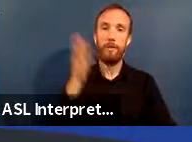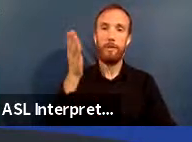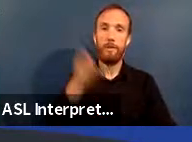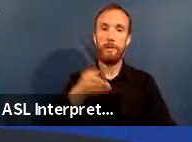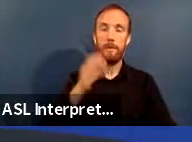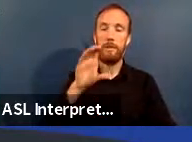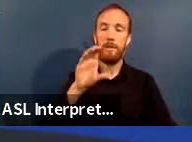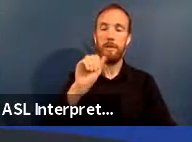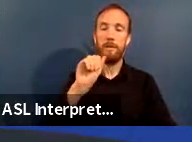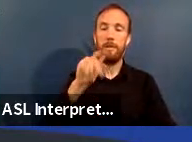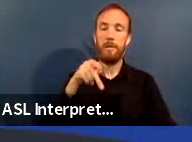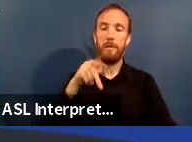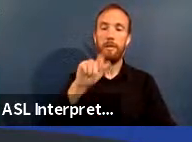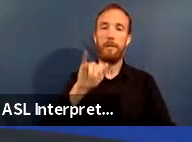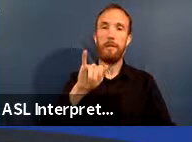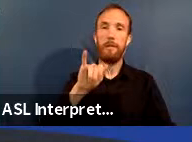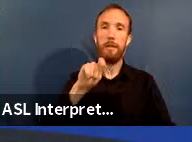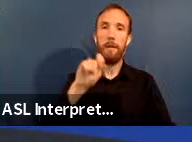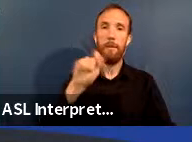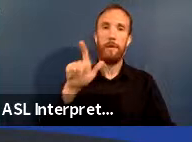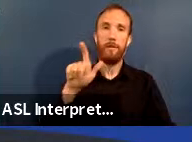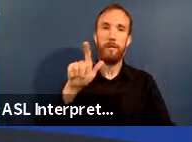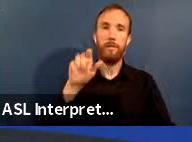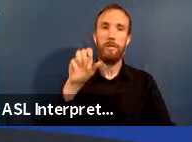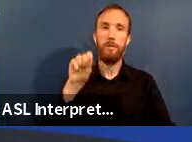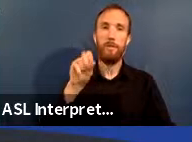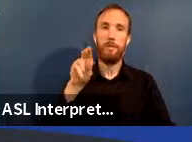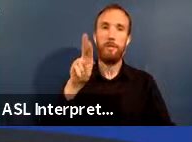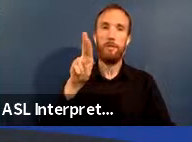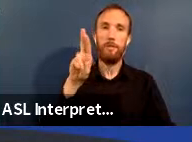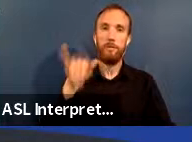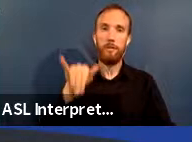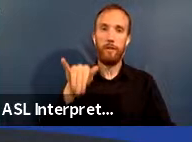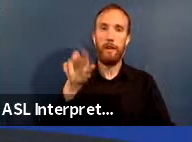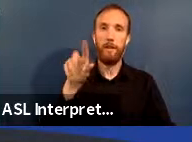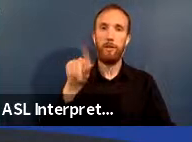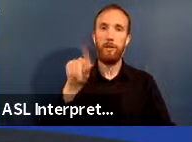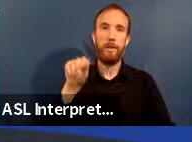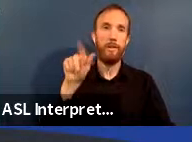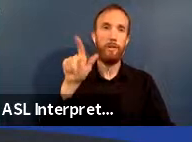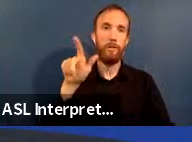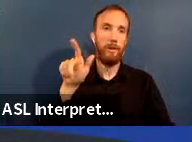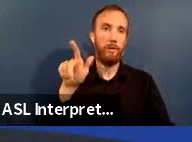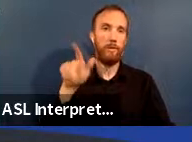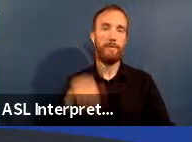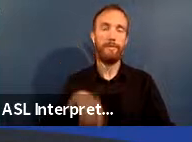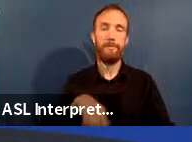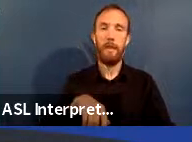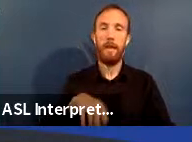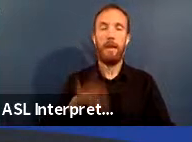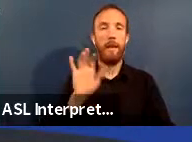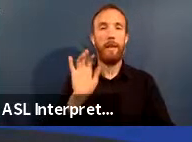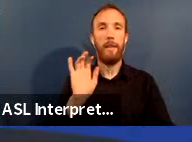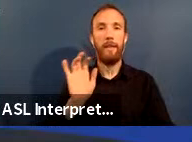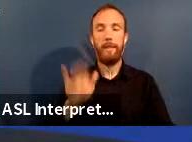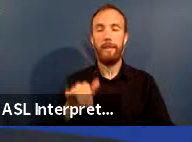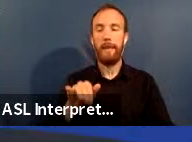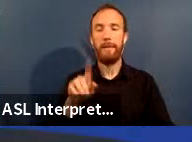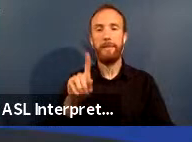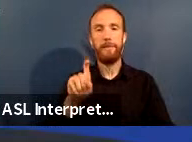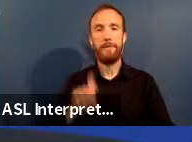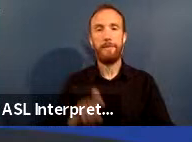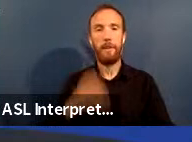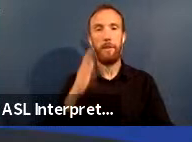cps.edu/capital survey 2021. The survey that you take will help inform our final categories for the